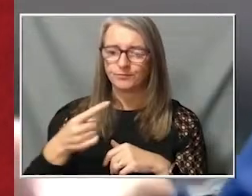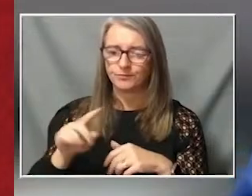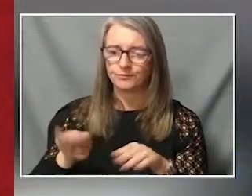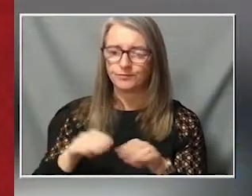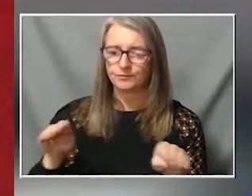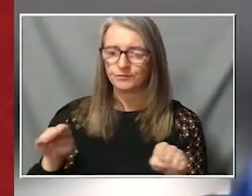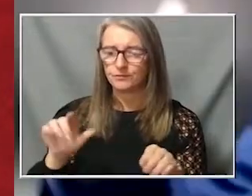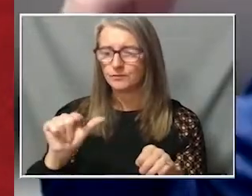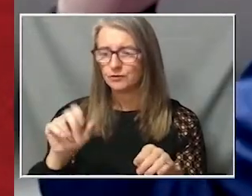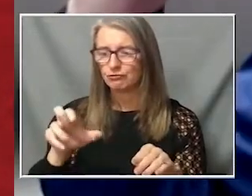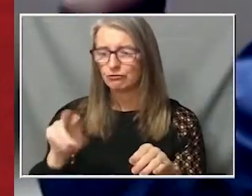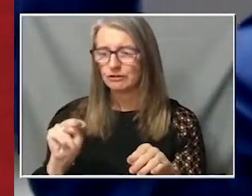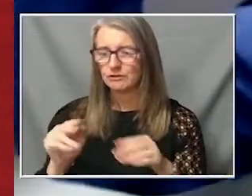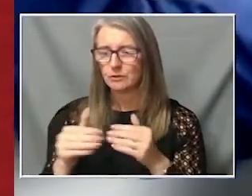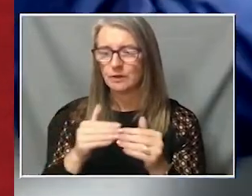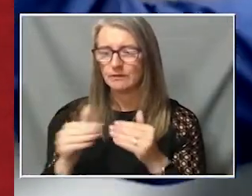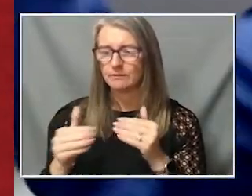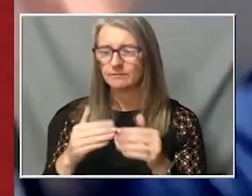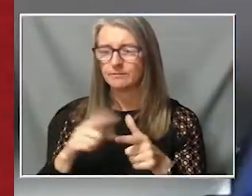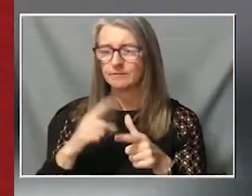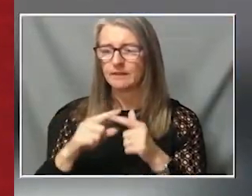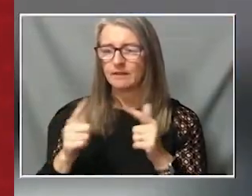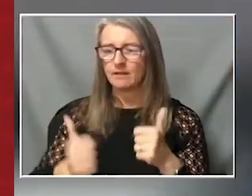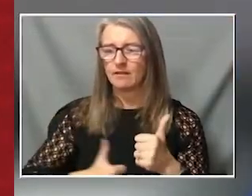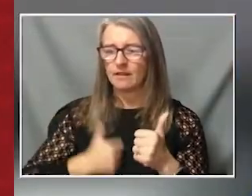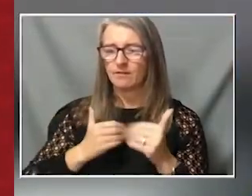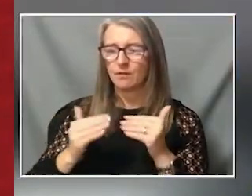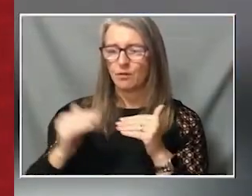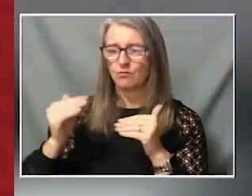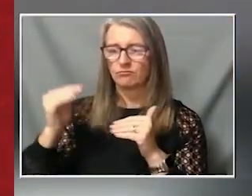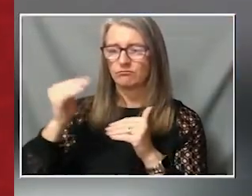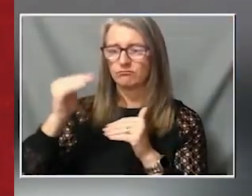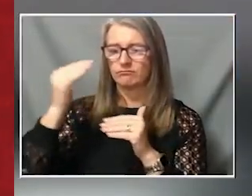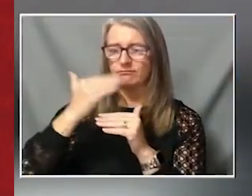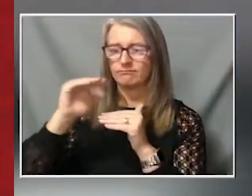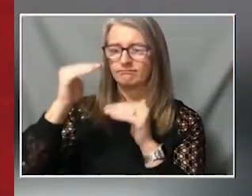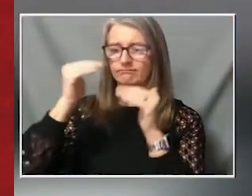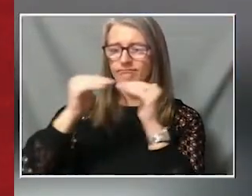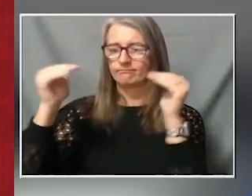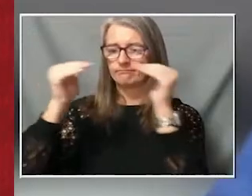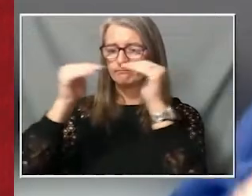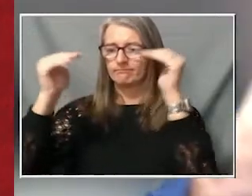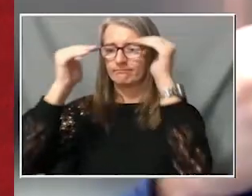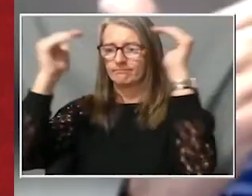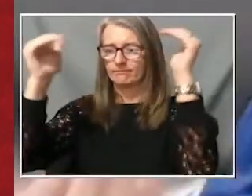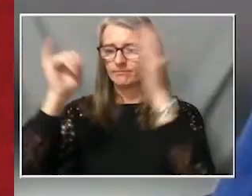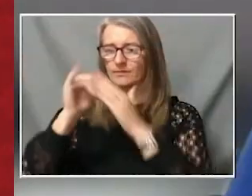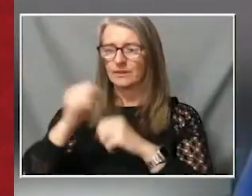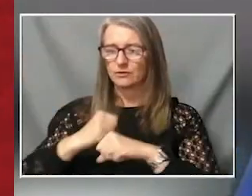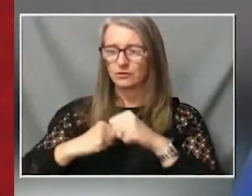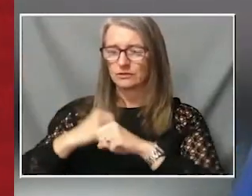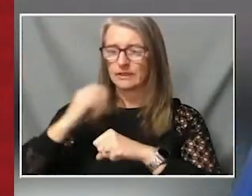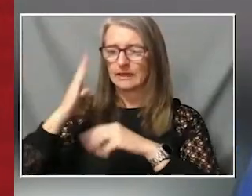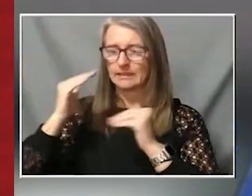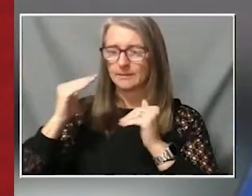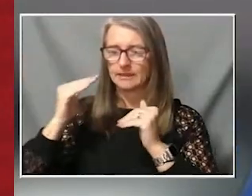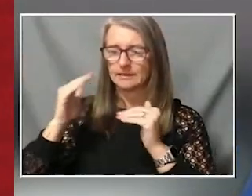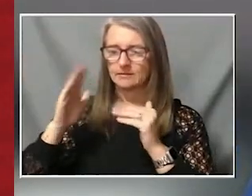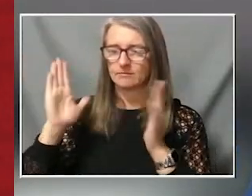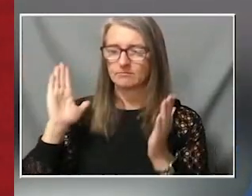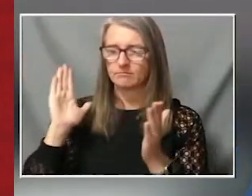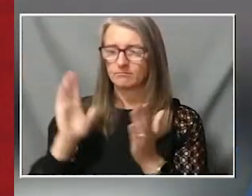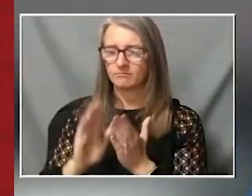or garden or what have you. And then as you move up through the property, up through the levels of the structure, expected